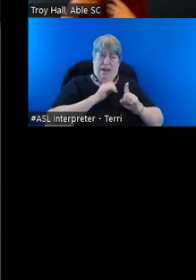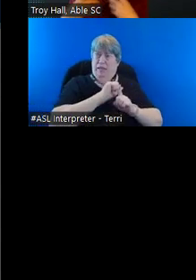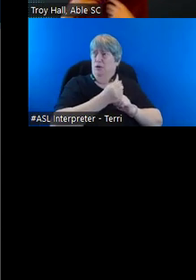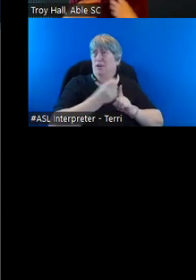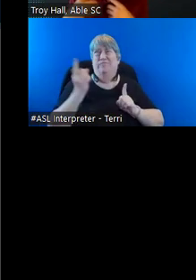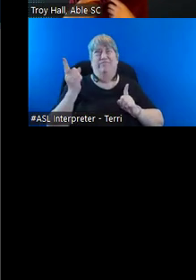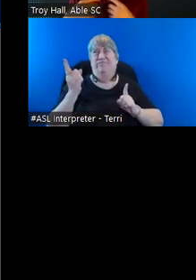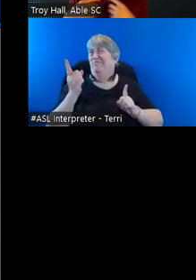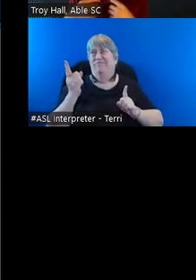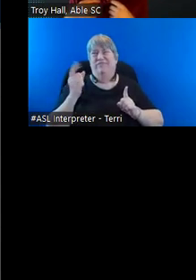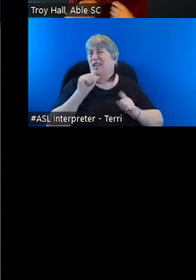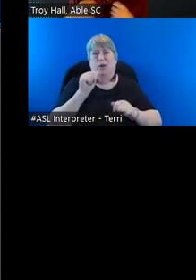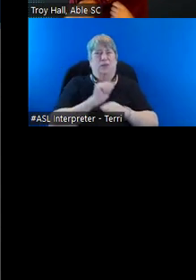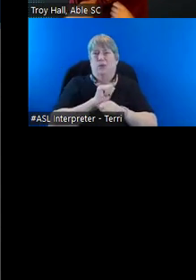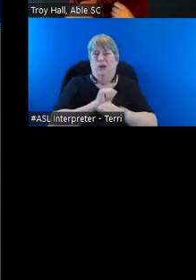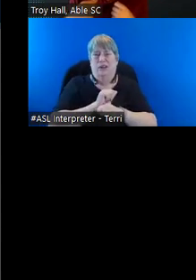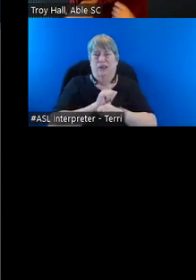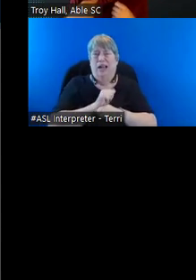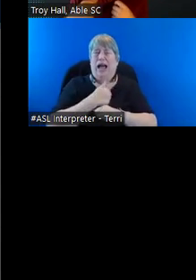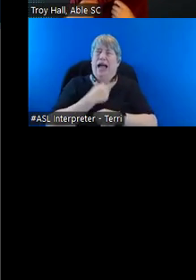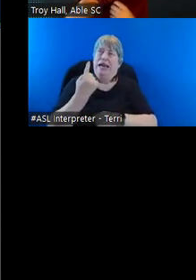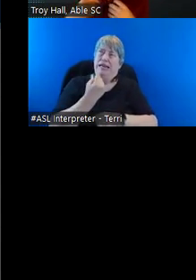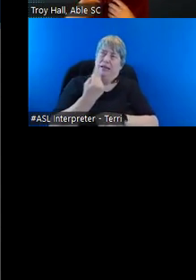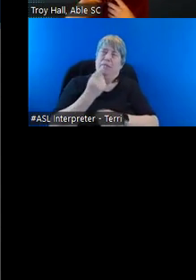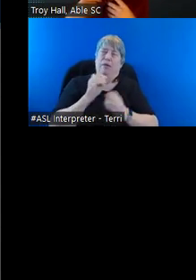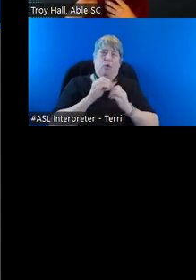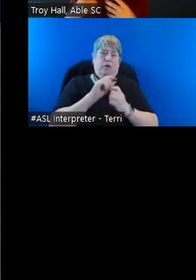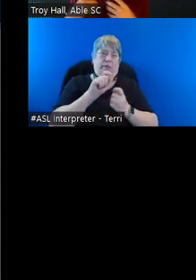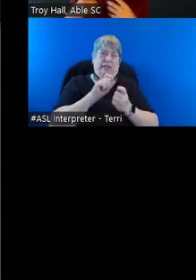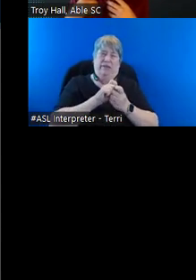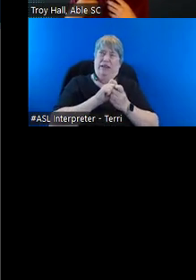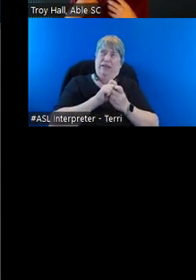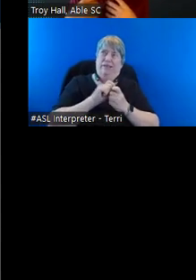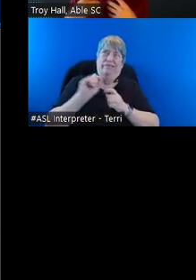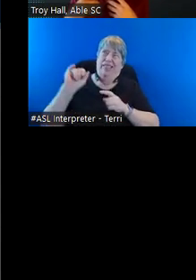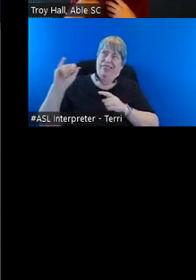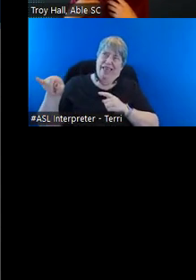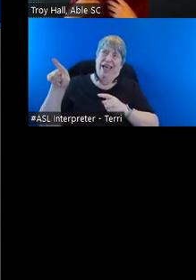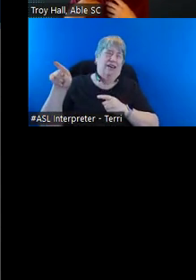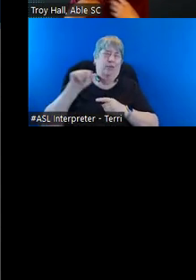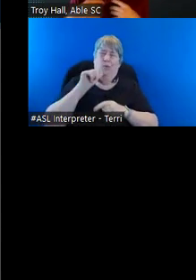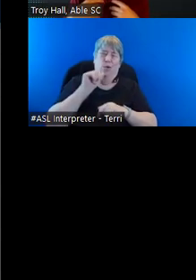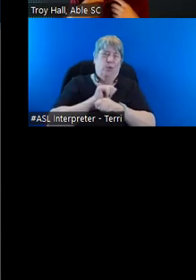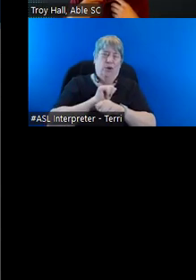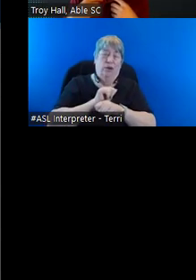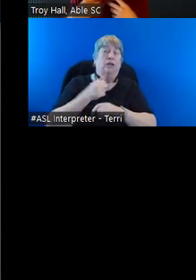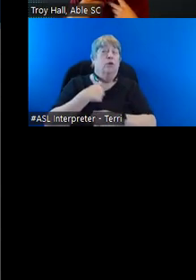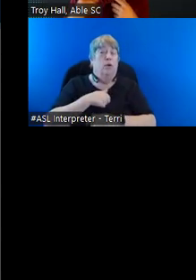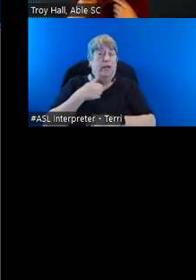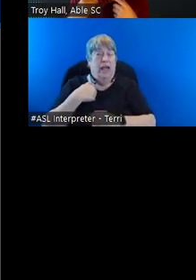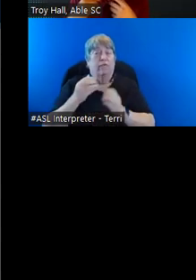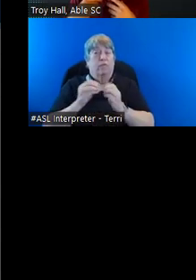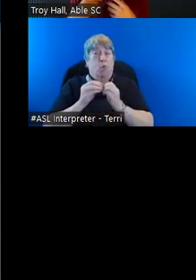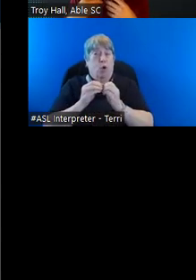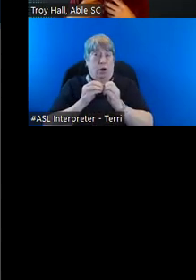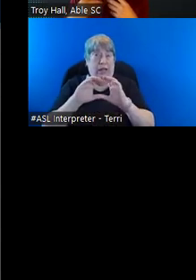something specific. So We do have more sessions. We have 2